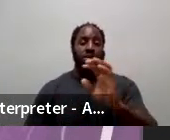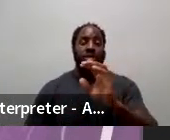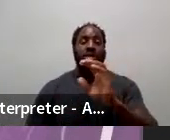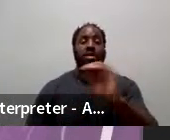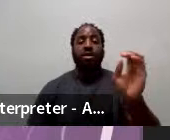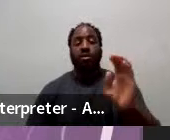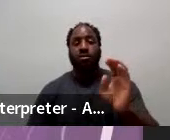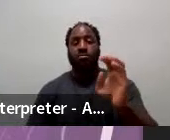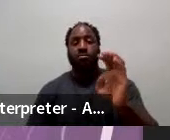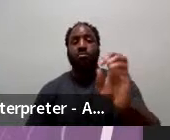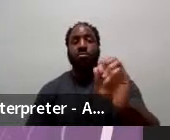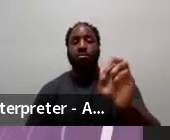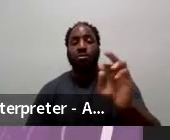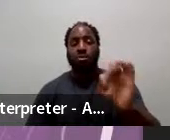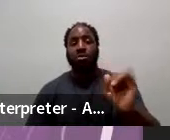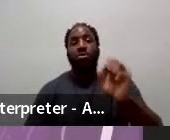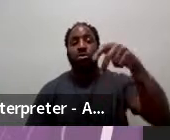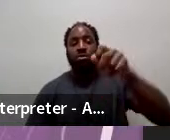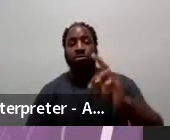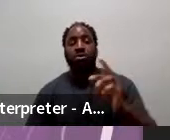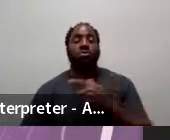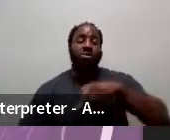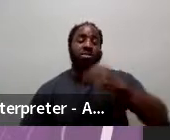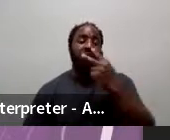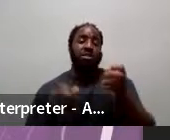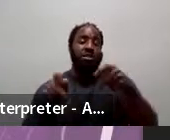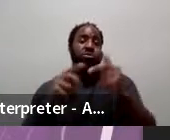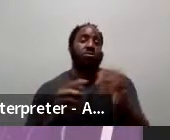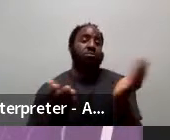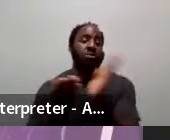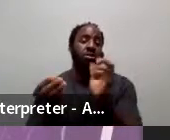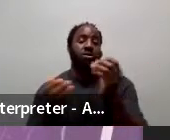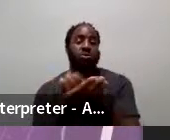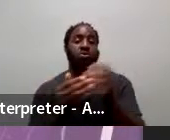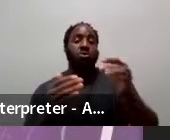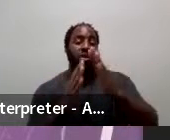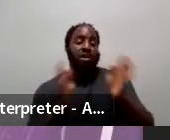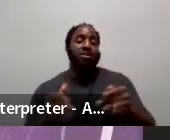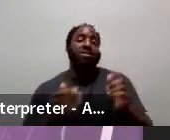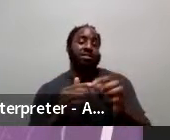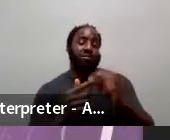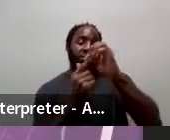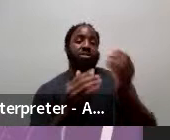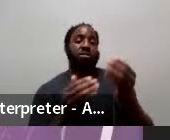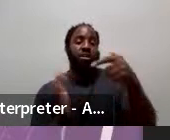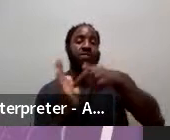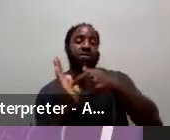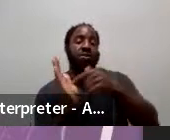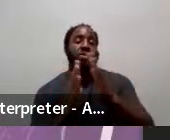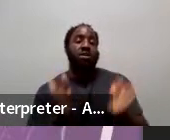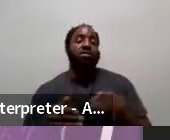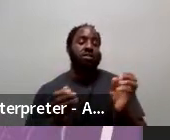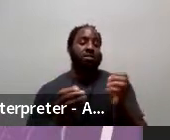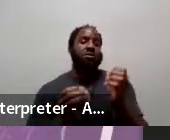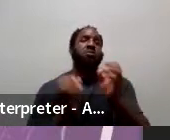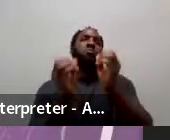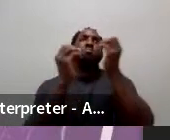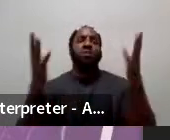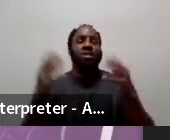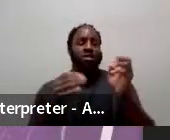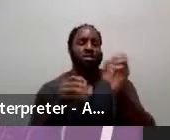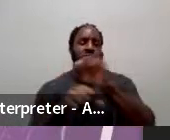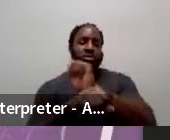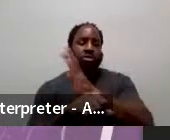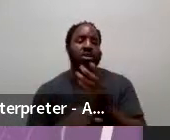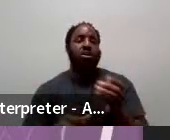to bring new housing, and especially affordable housing, thousands of new jobs, retail, and new public